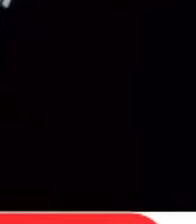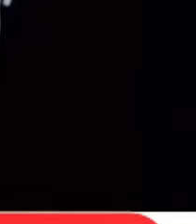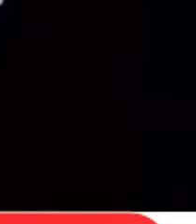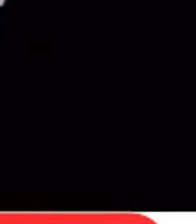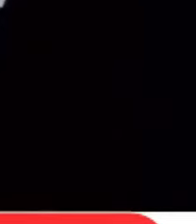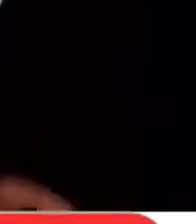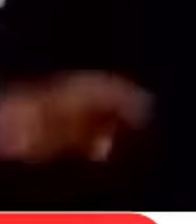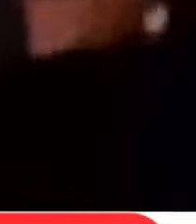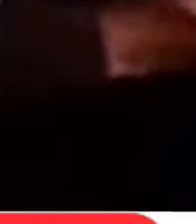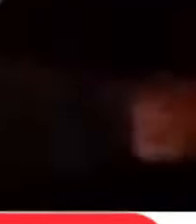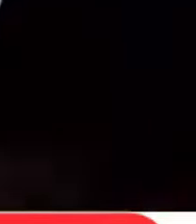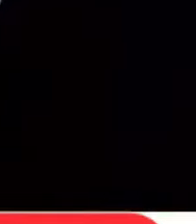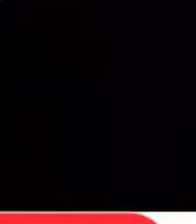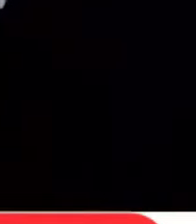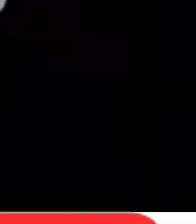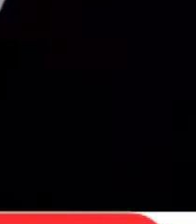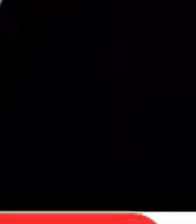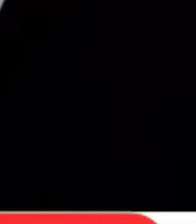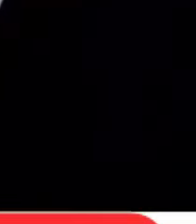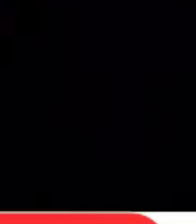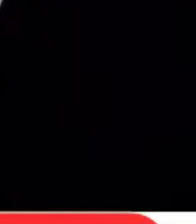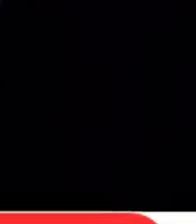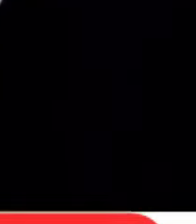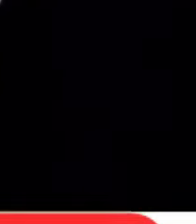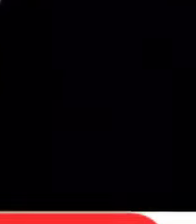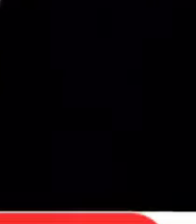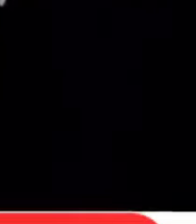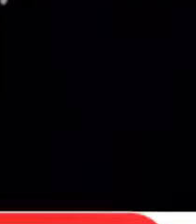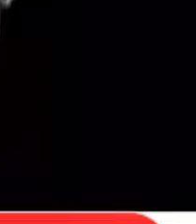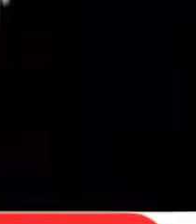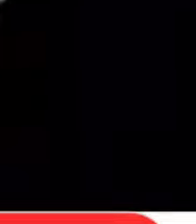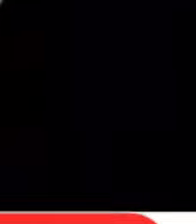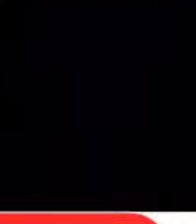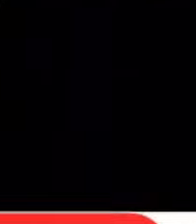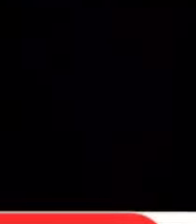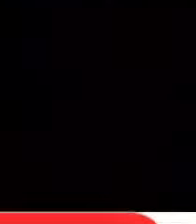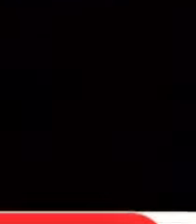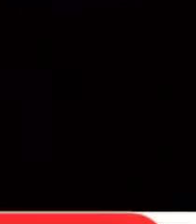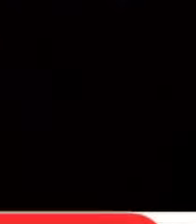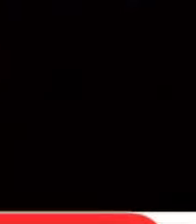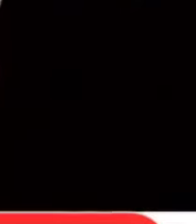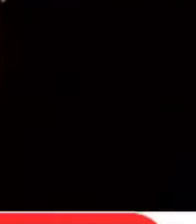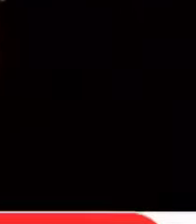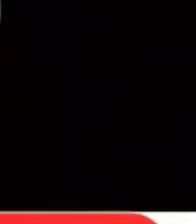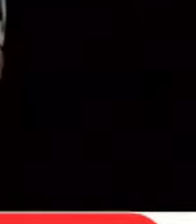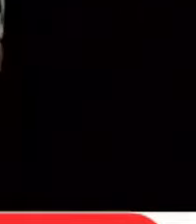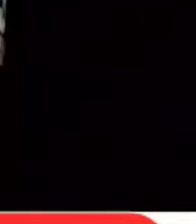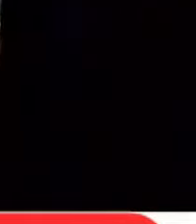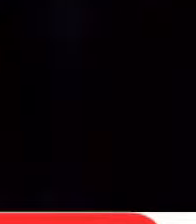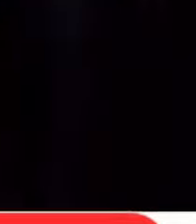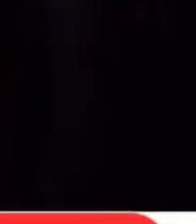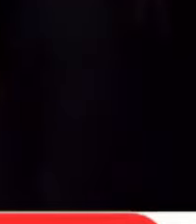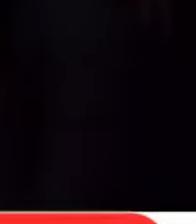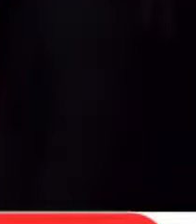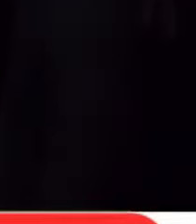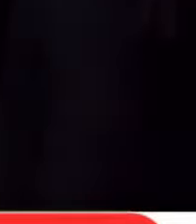then back to the A104 after Naivasha Road. But with me, I have the disaster